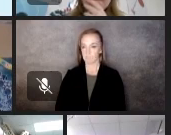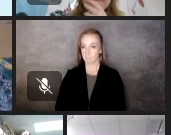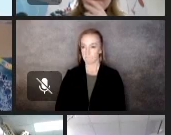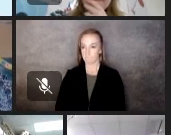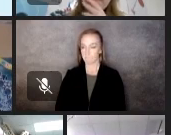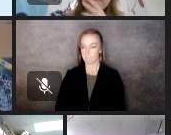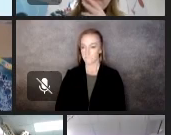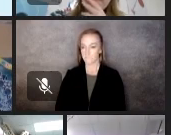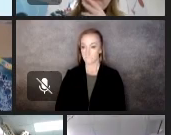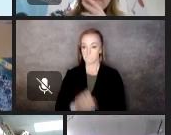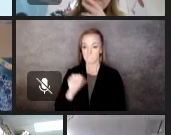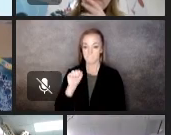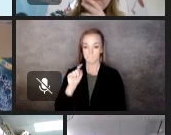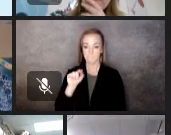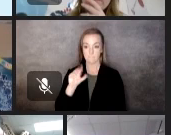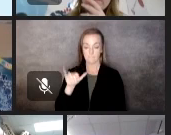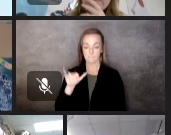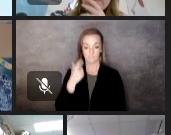Stacy, did you see that message?